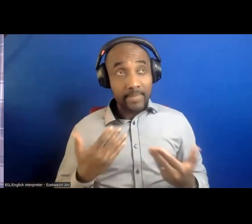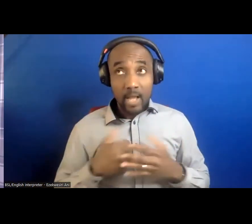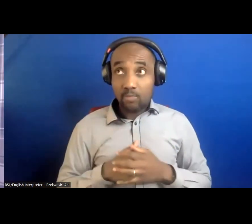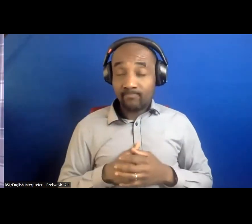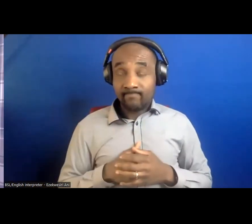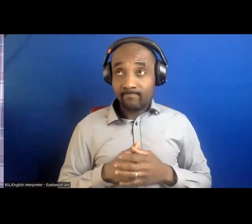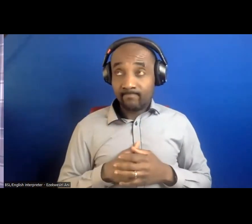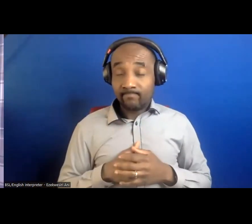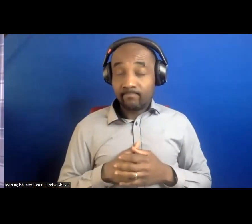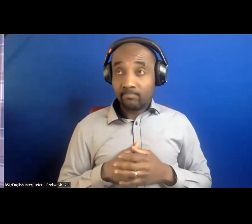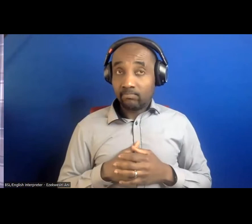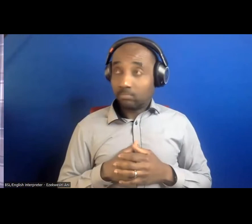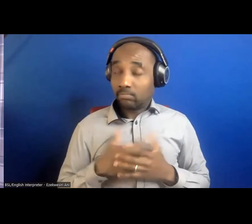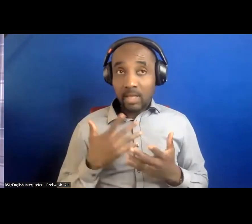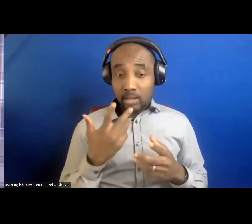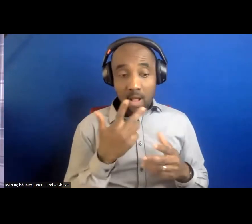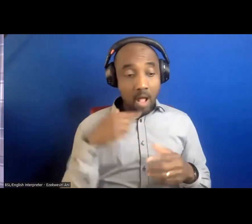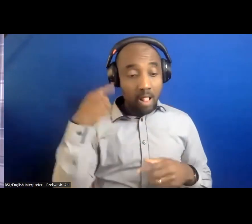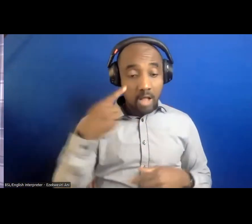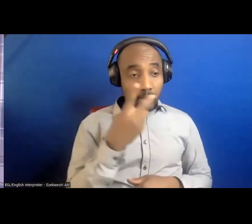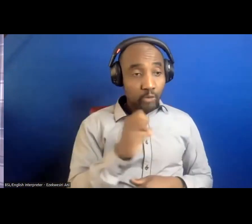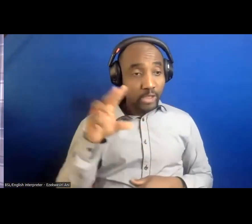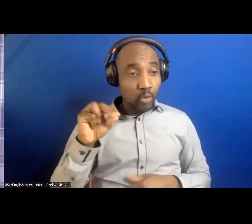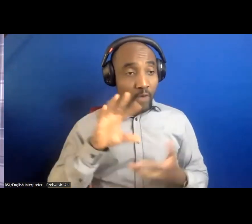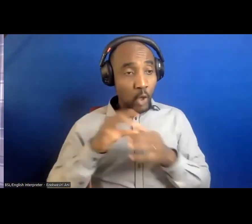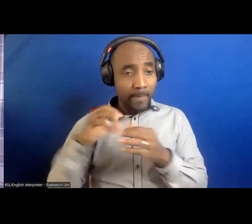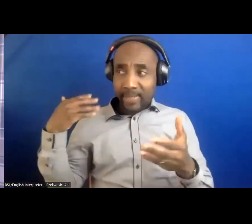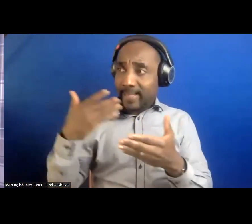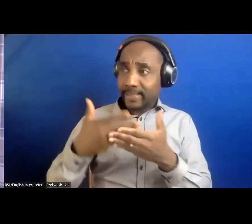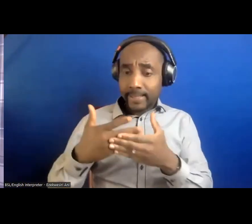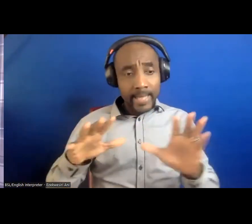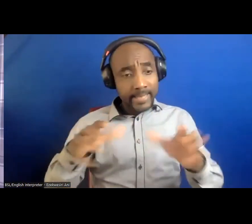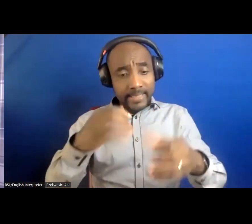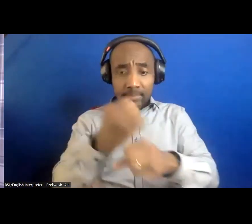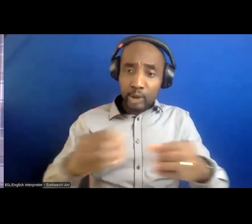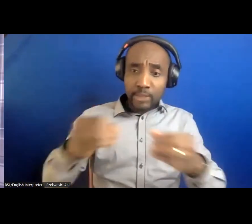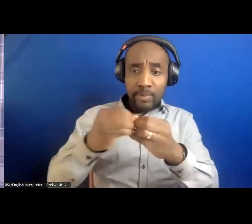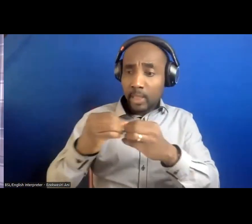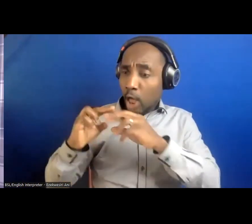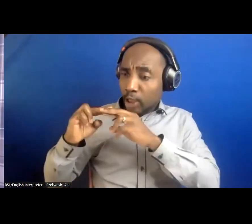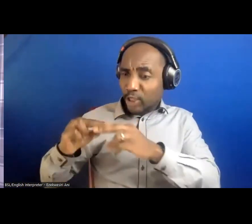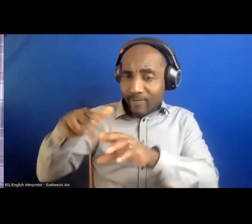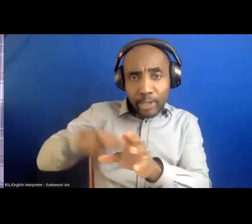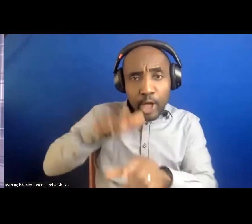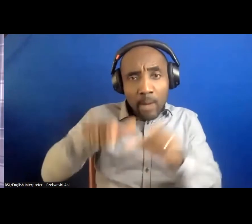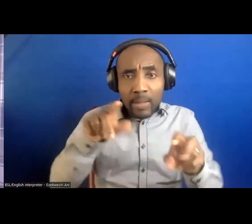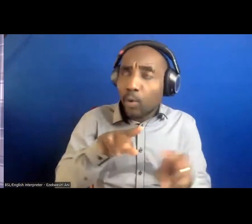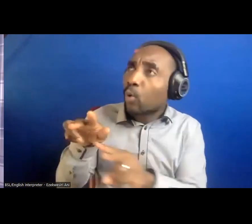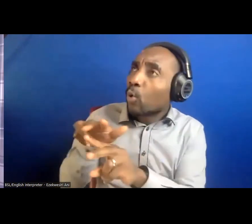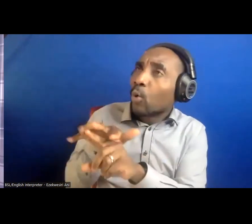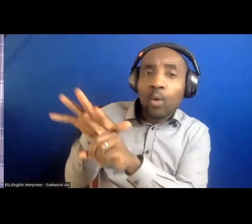celebrate 10 years since London 2012, Team GB inspiring a generation, what many accept has